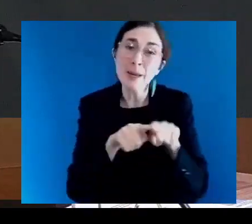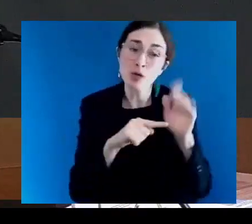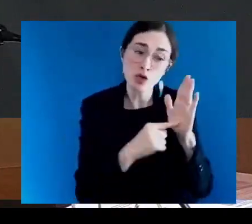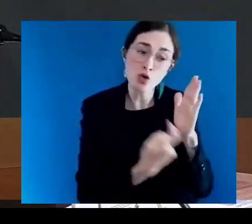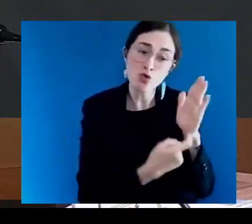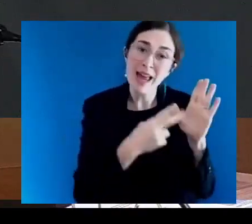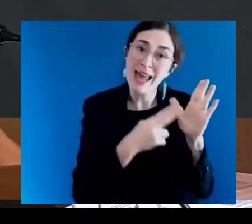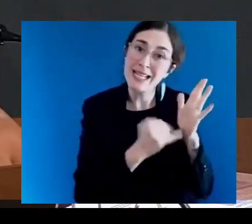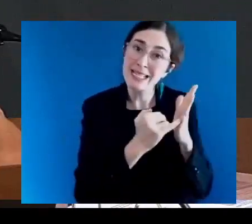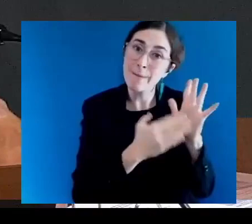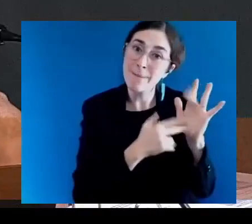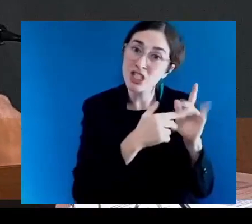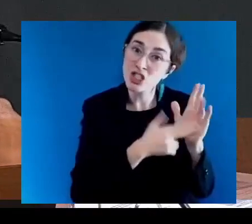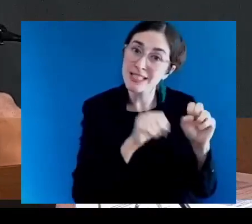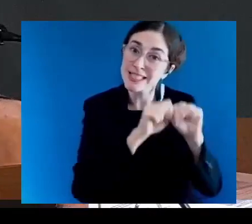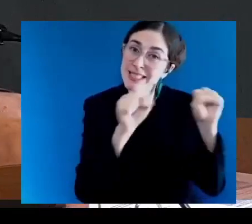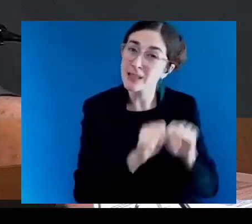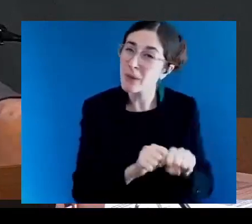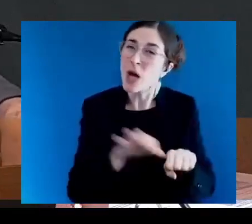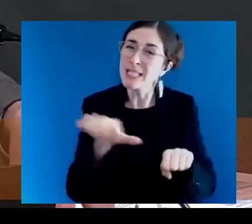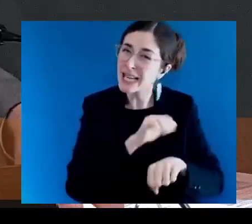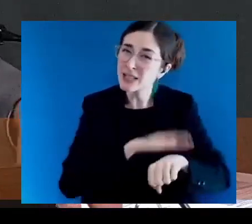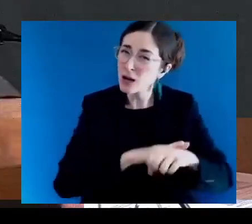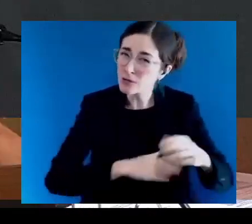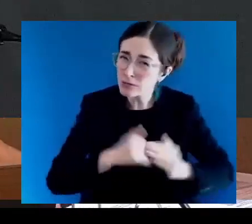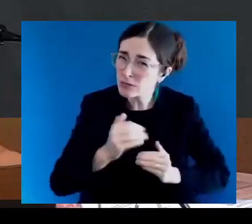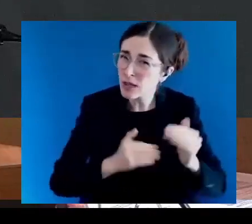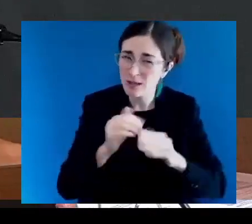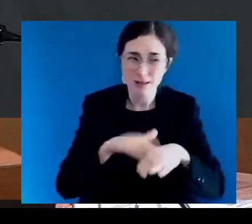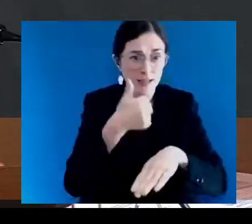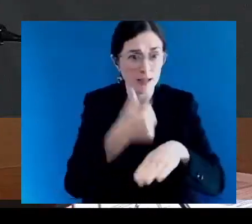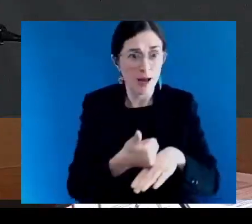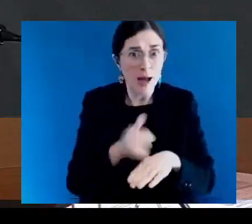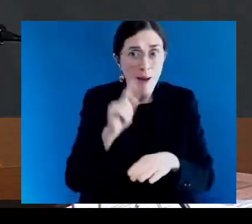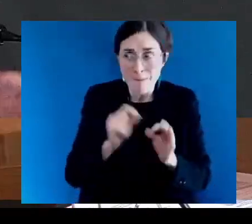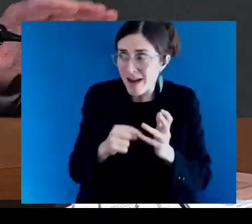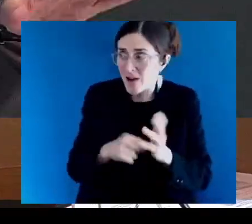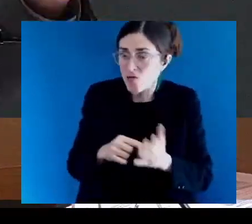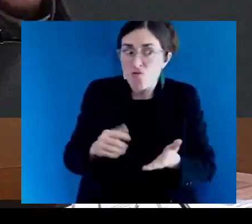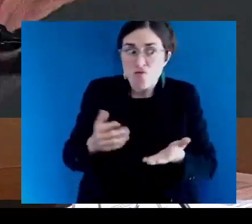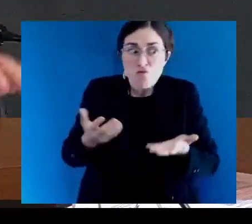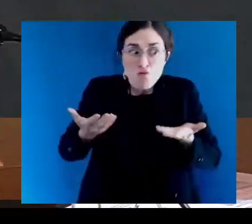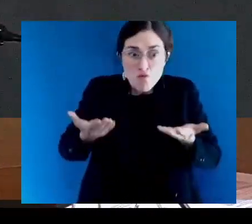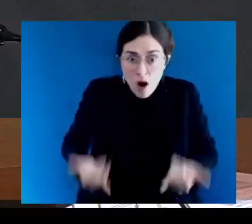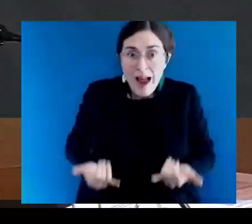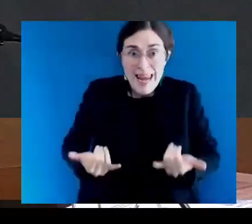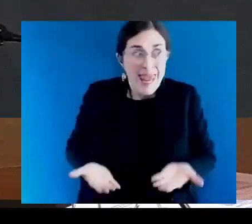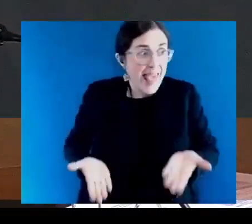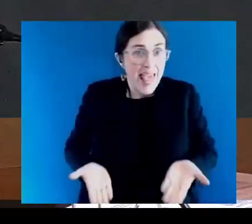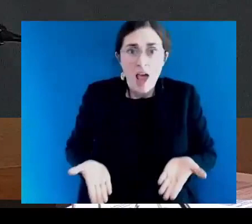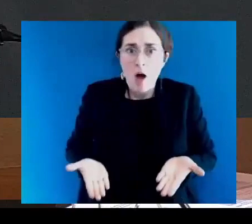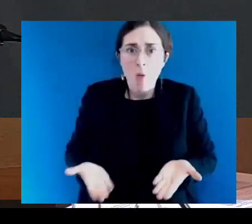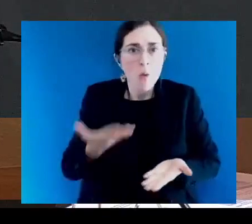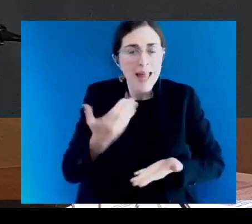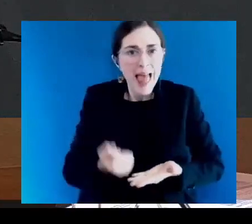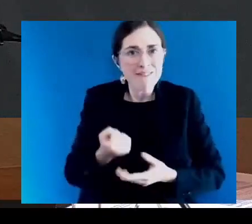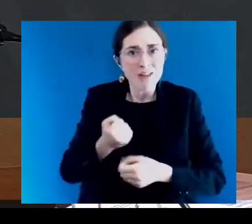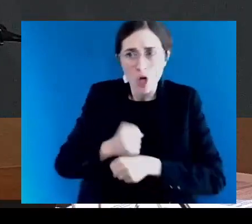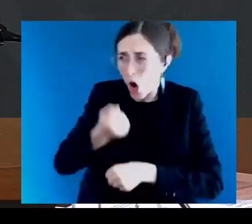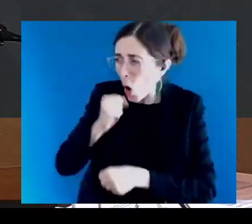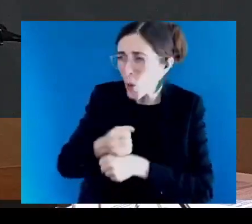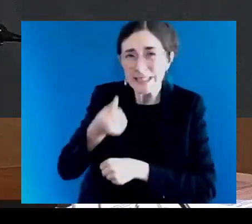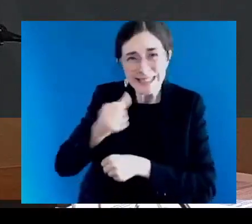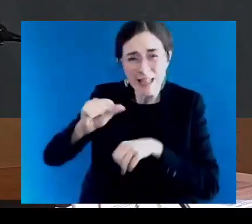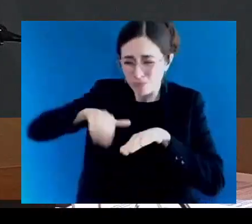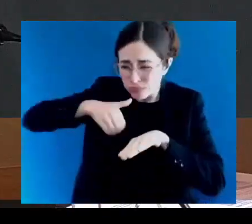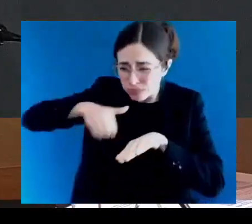systems. But we've got, like, as we sit here now, I think Commissioner Hunter the other day pointed out, in